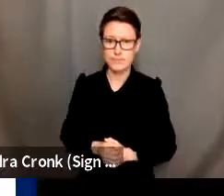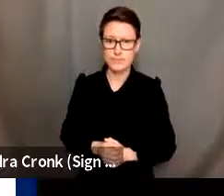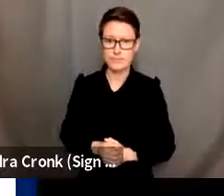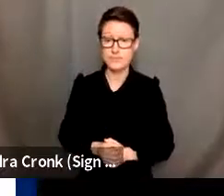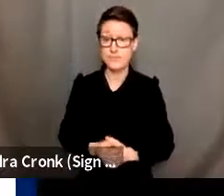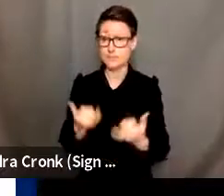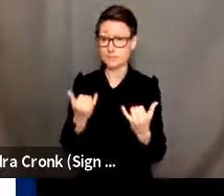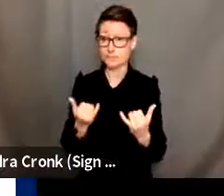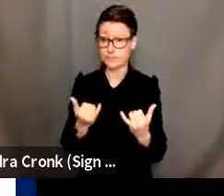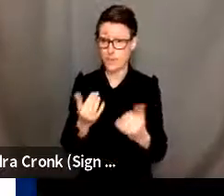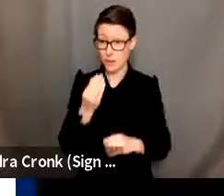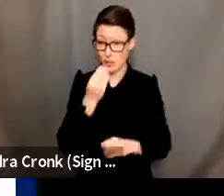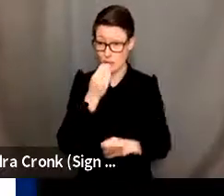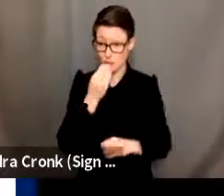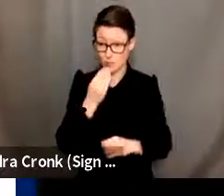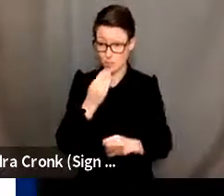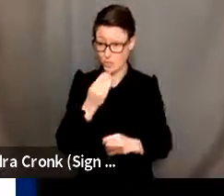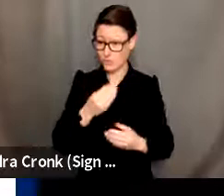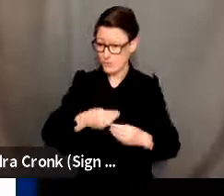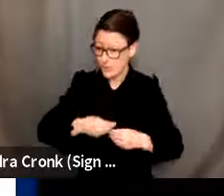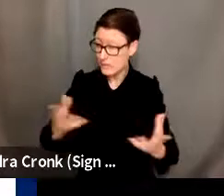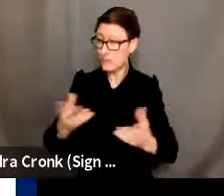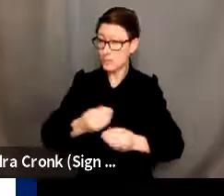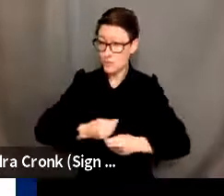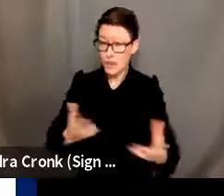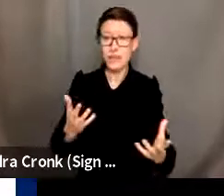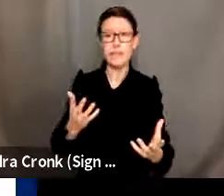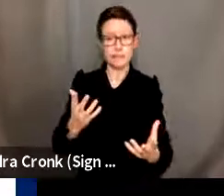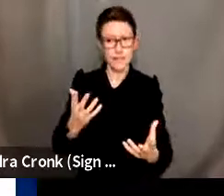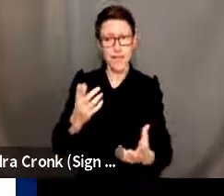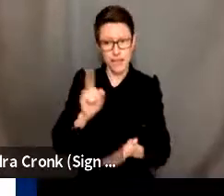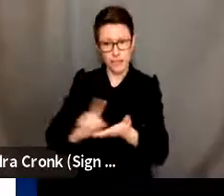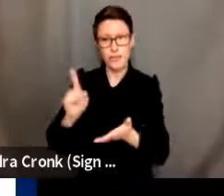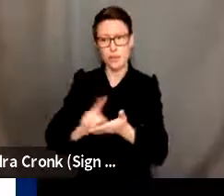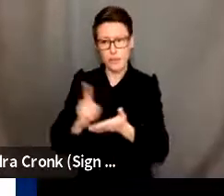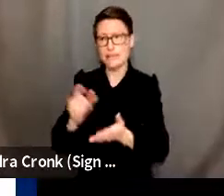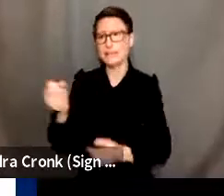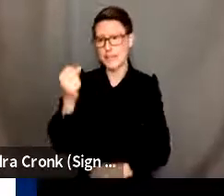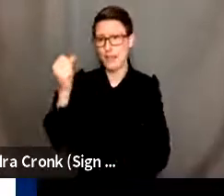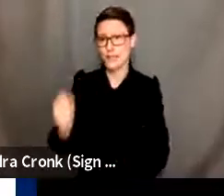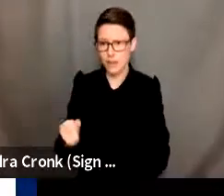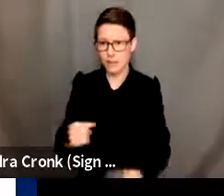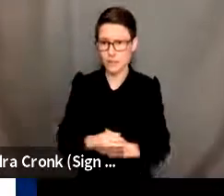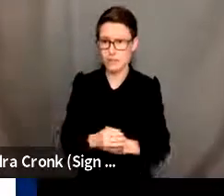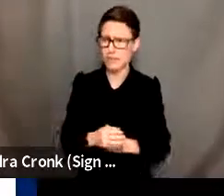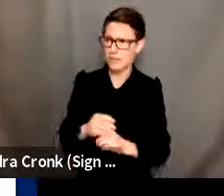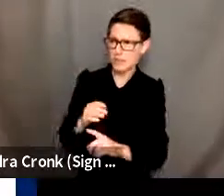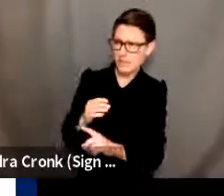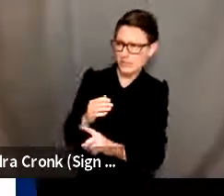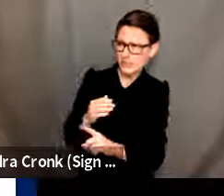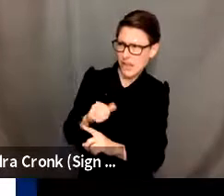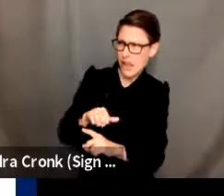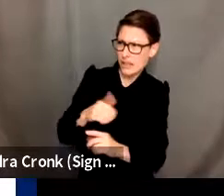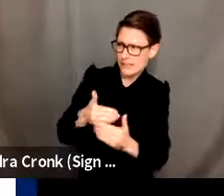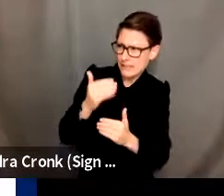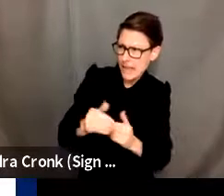are having food distributions just about every Saturday. normally. I think we have we have another slide. If we want to go to the